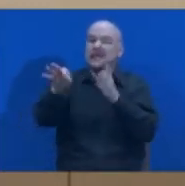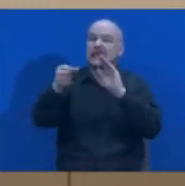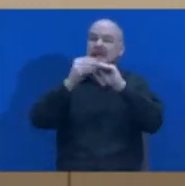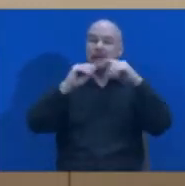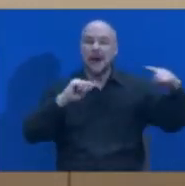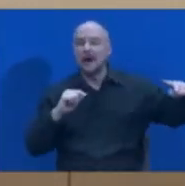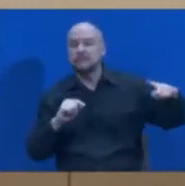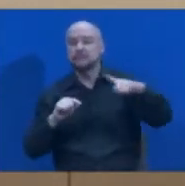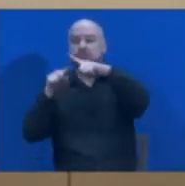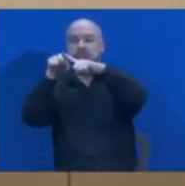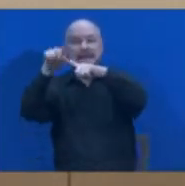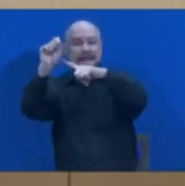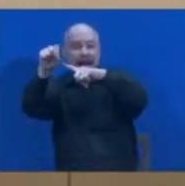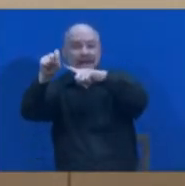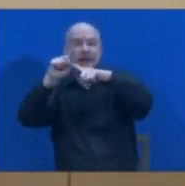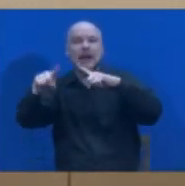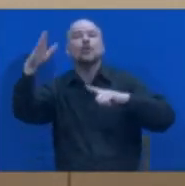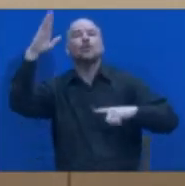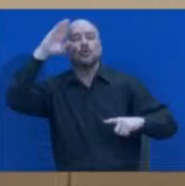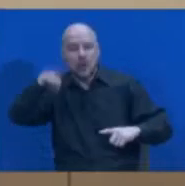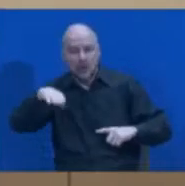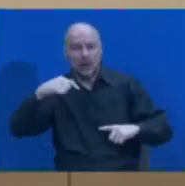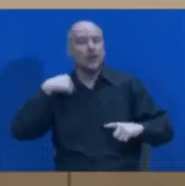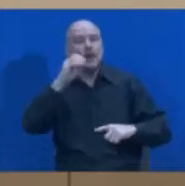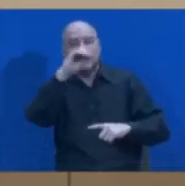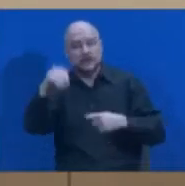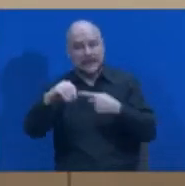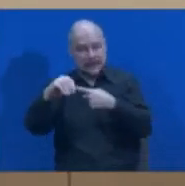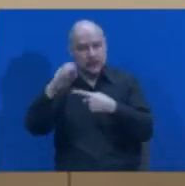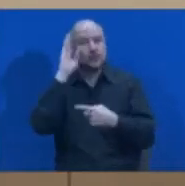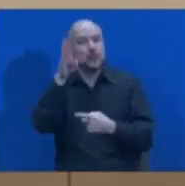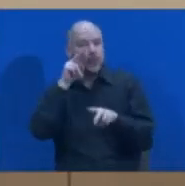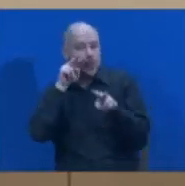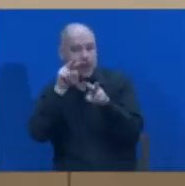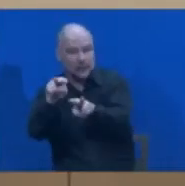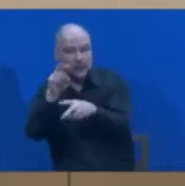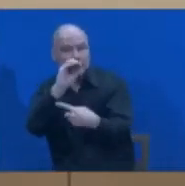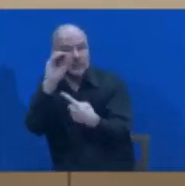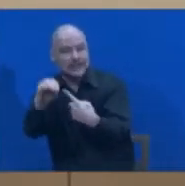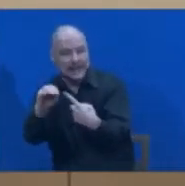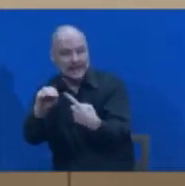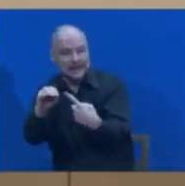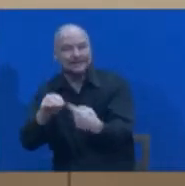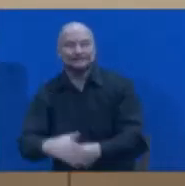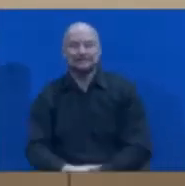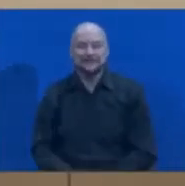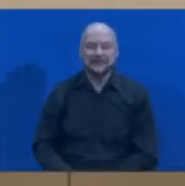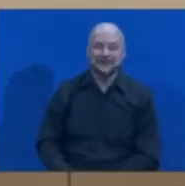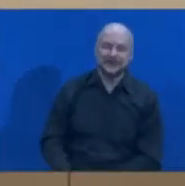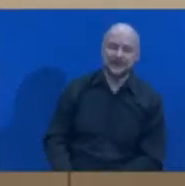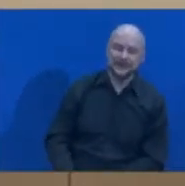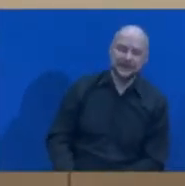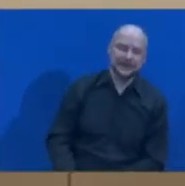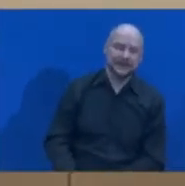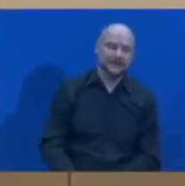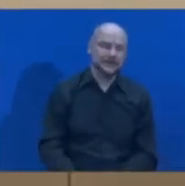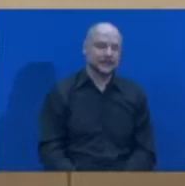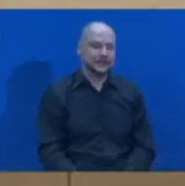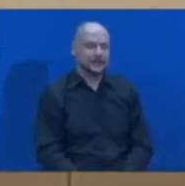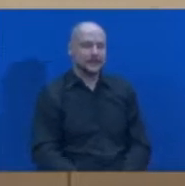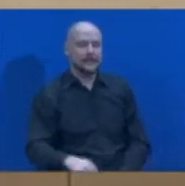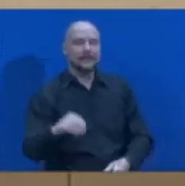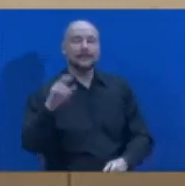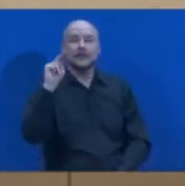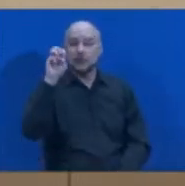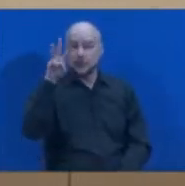So we'll continue to look at those. Just know that our cases are going to go up. Hey, Gibby, this is Derek with Fox 46. I want to